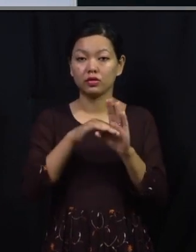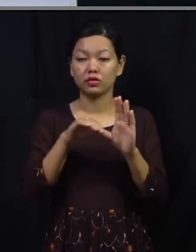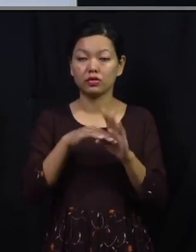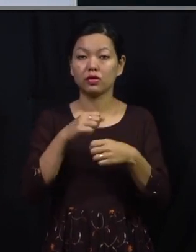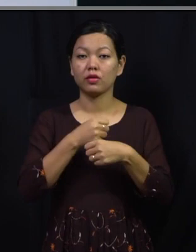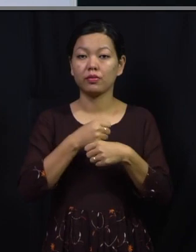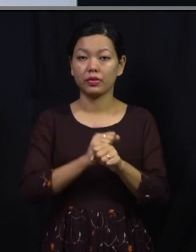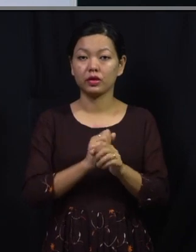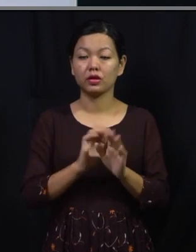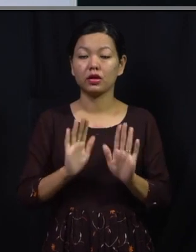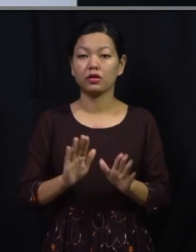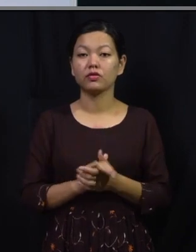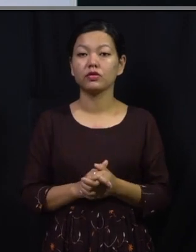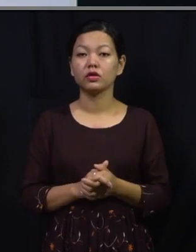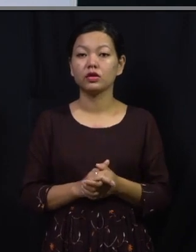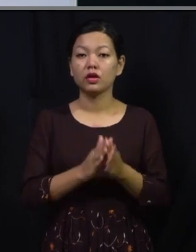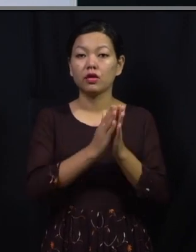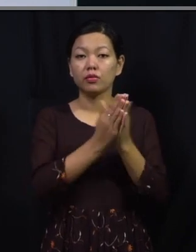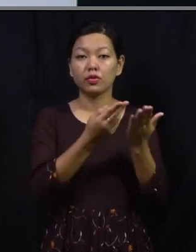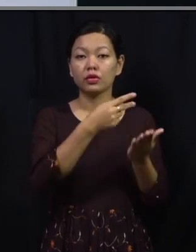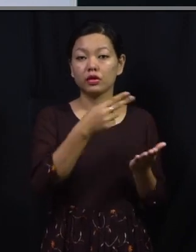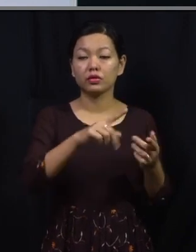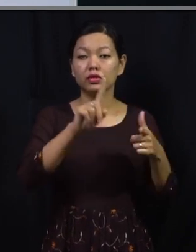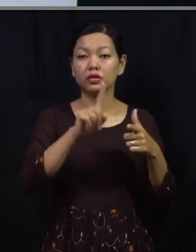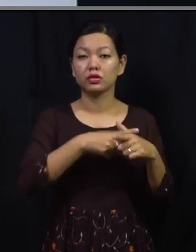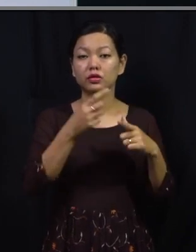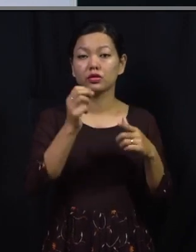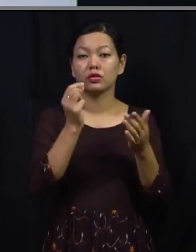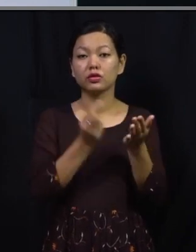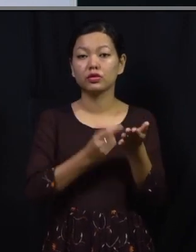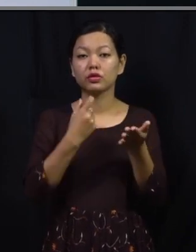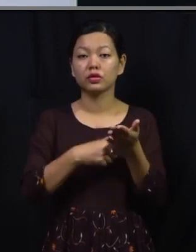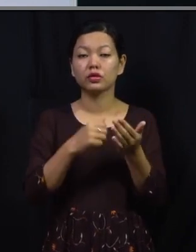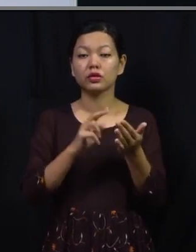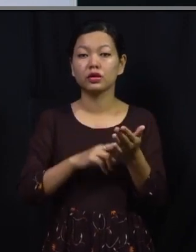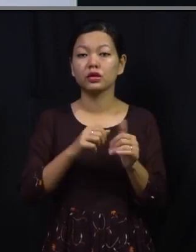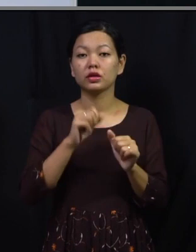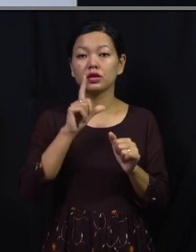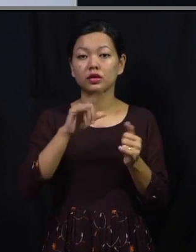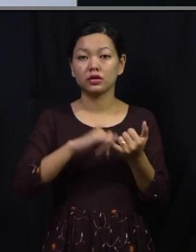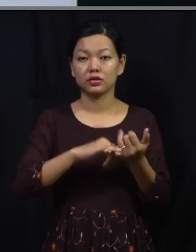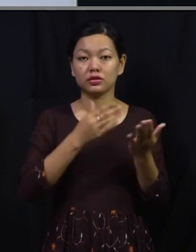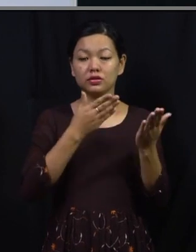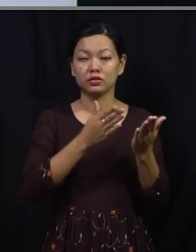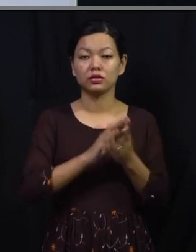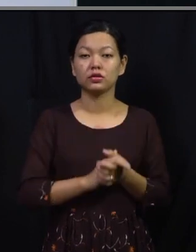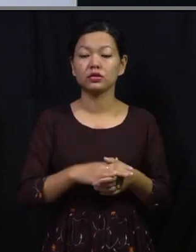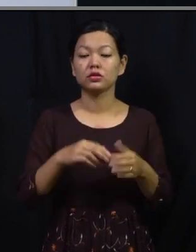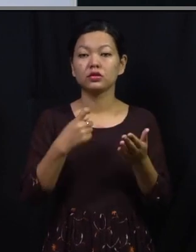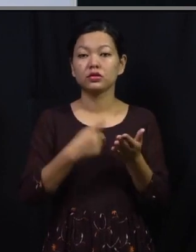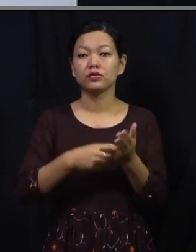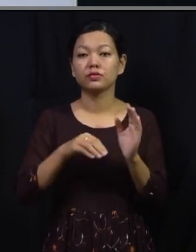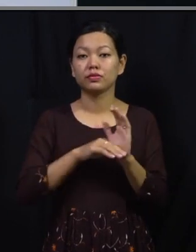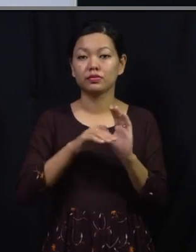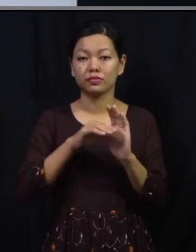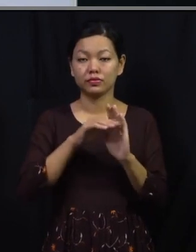entry known as the journal. So as soon as the business transaction that happens, that is in terms of money, any activity in a firm that